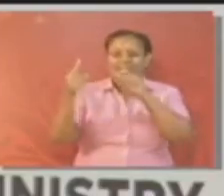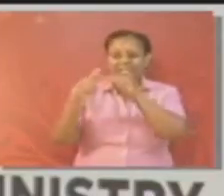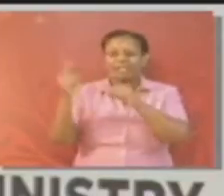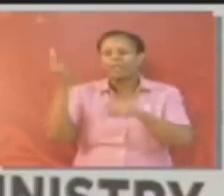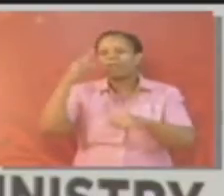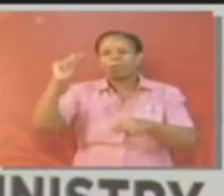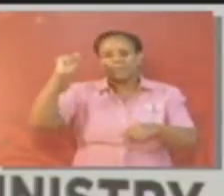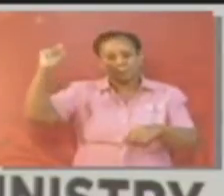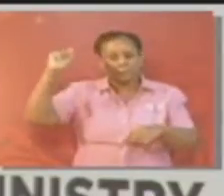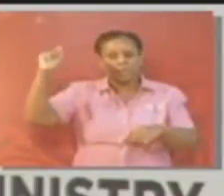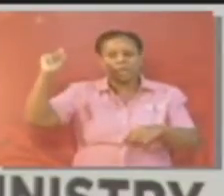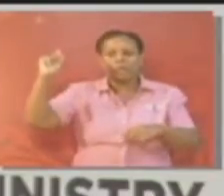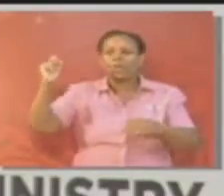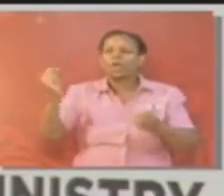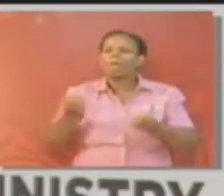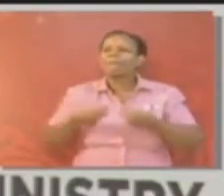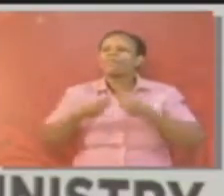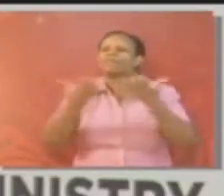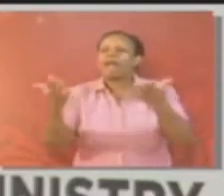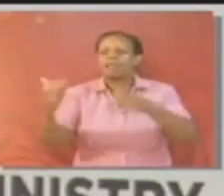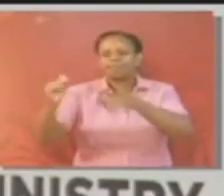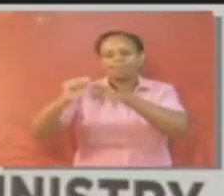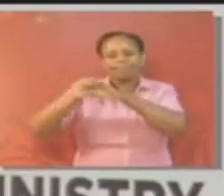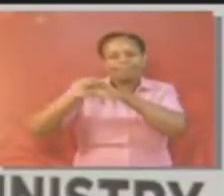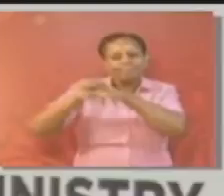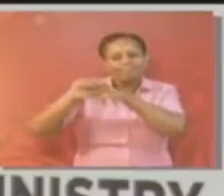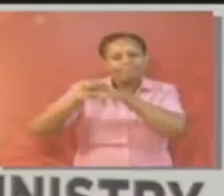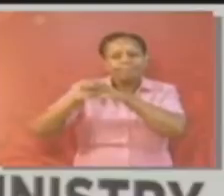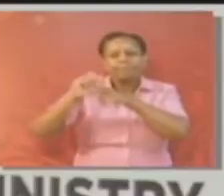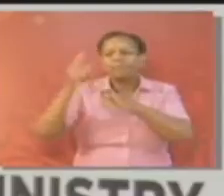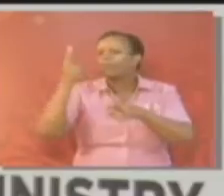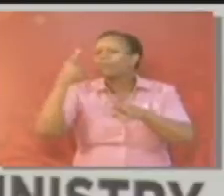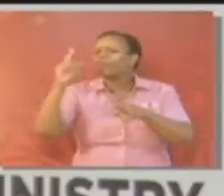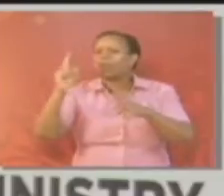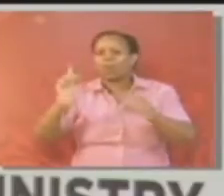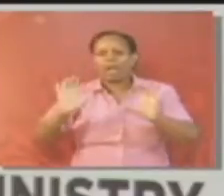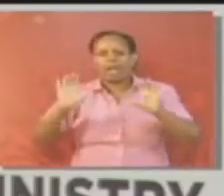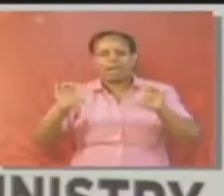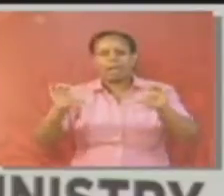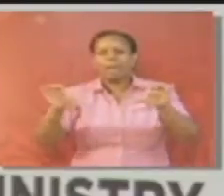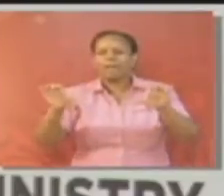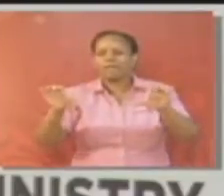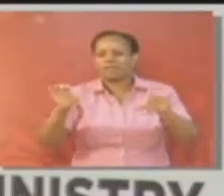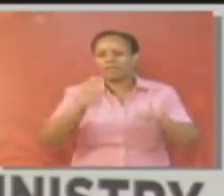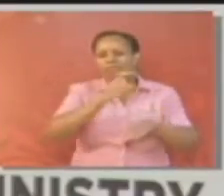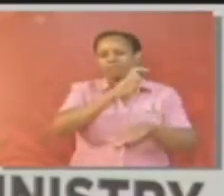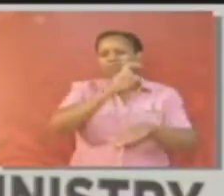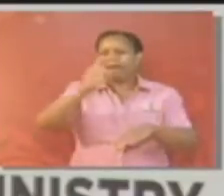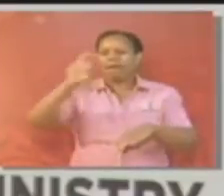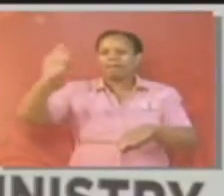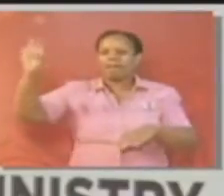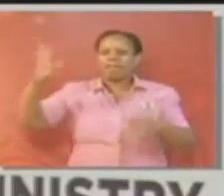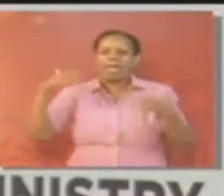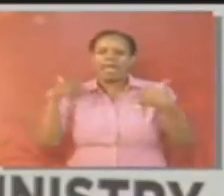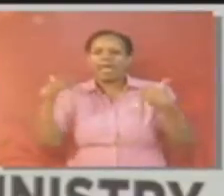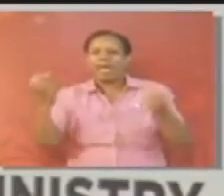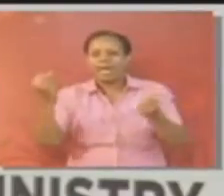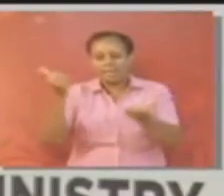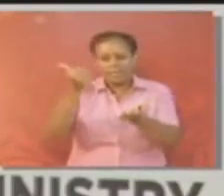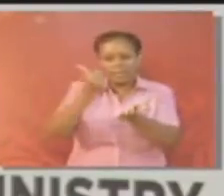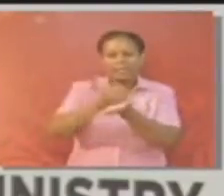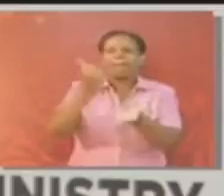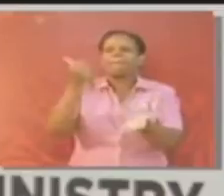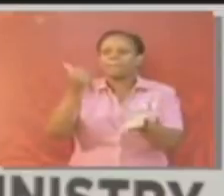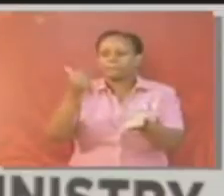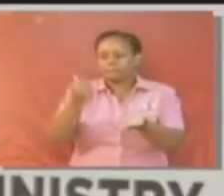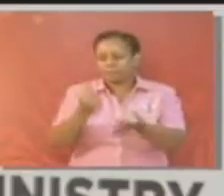training for Caribbean travelers' health stamp and assurance stamp for a healthier, safer tourism industry. So